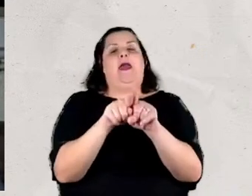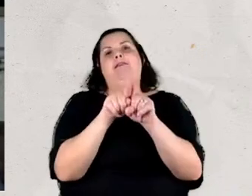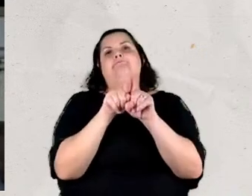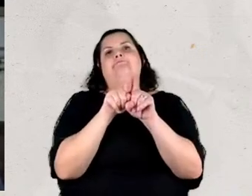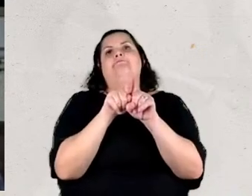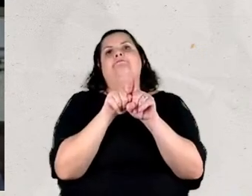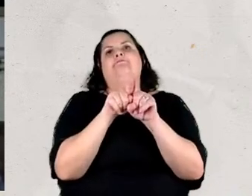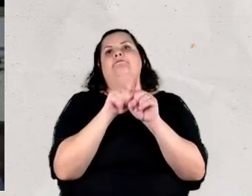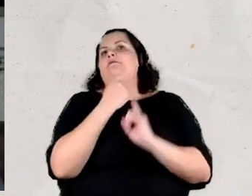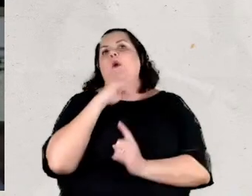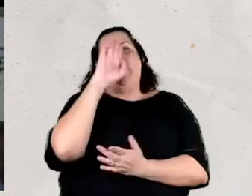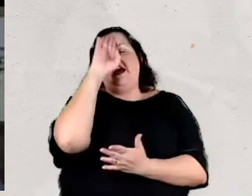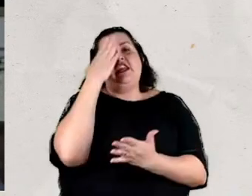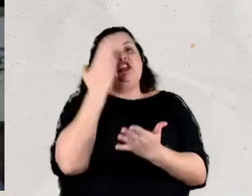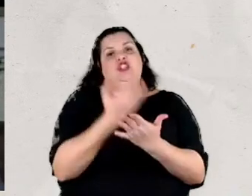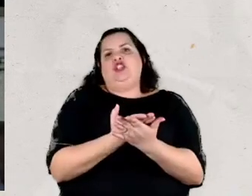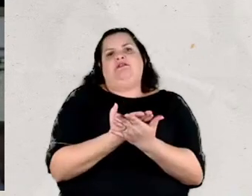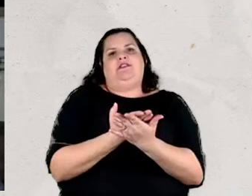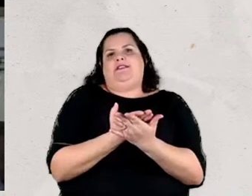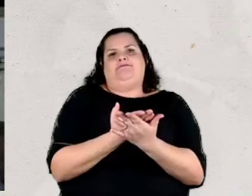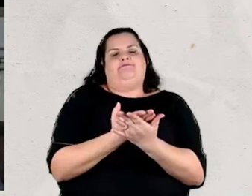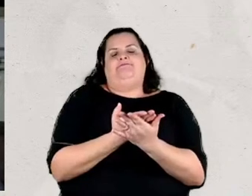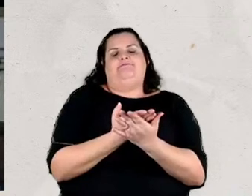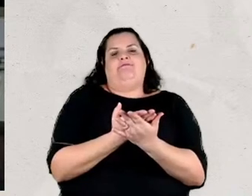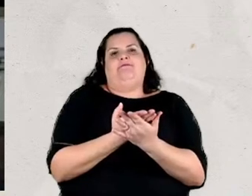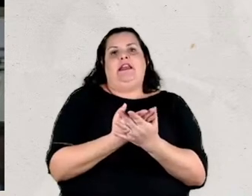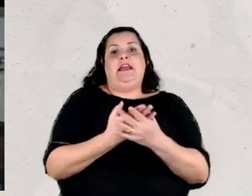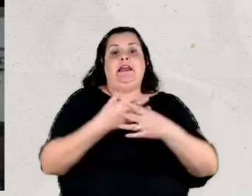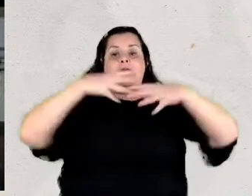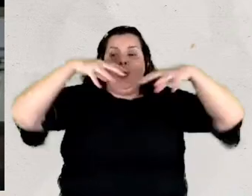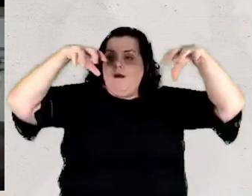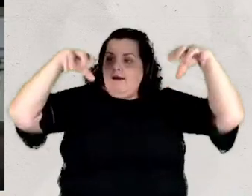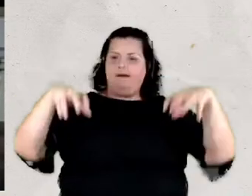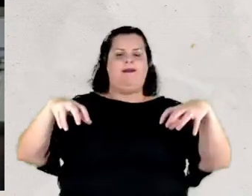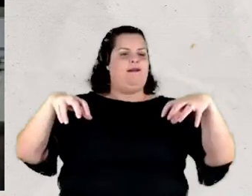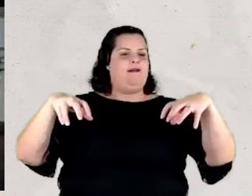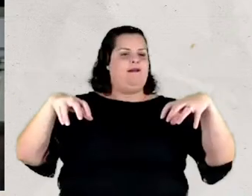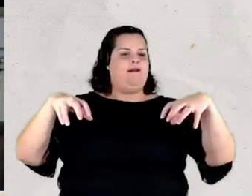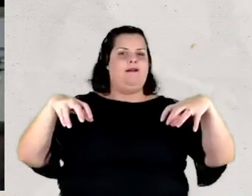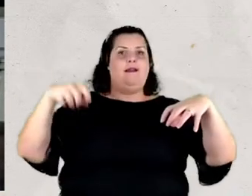a major step forward in this conflict.